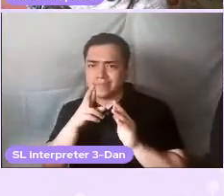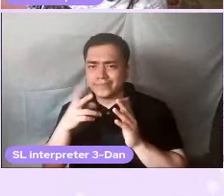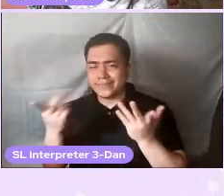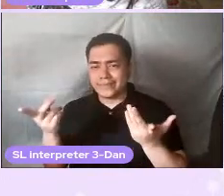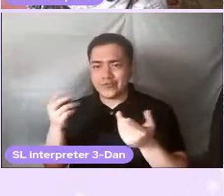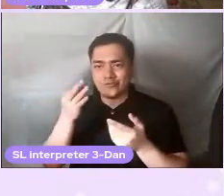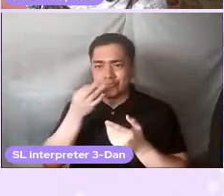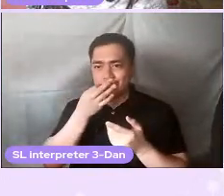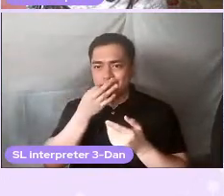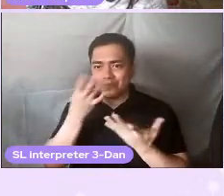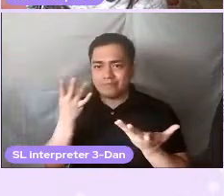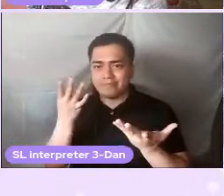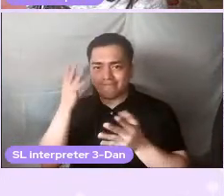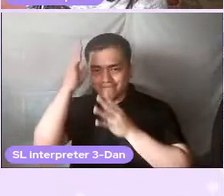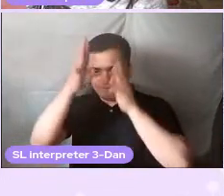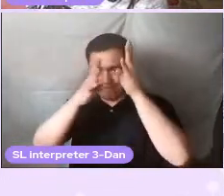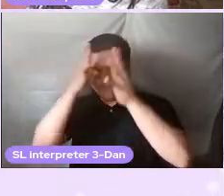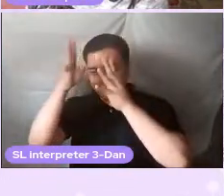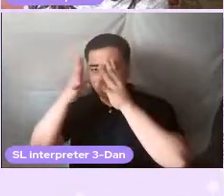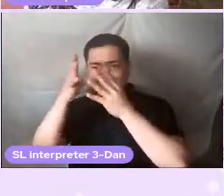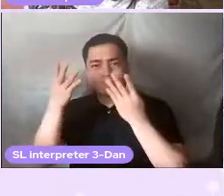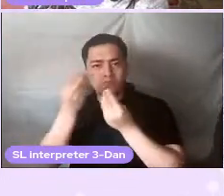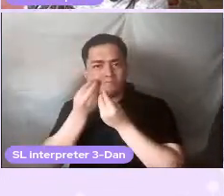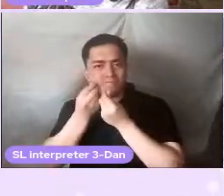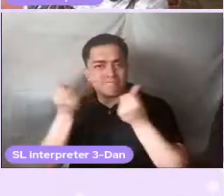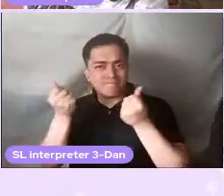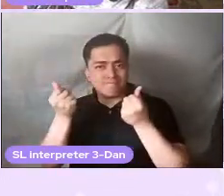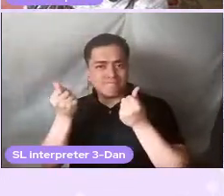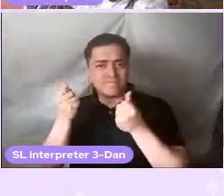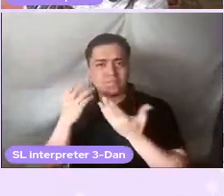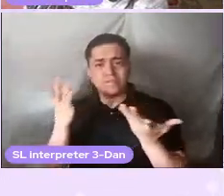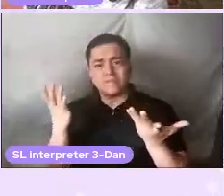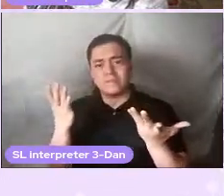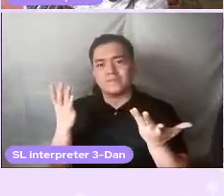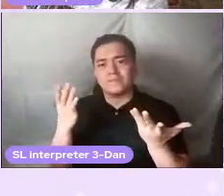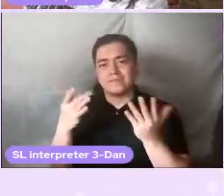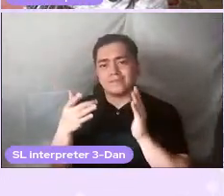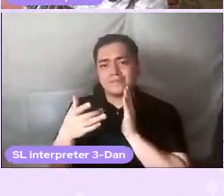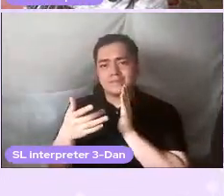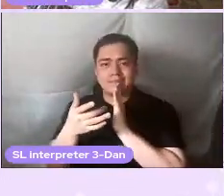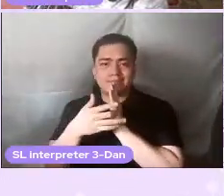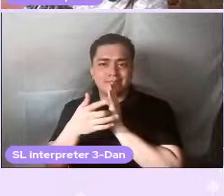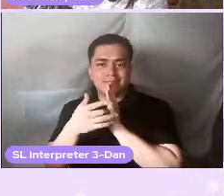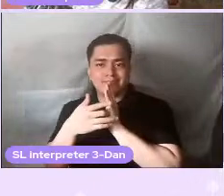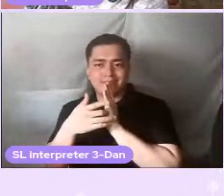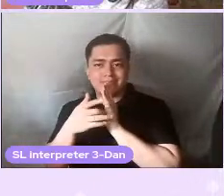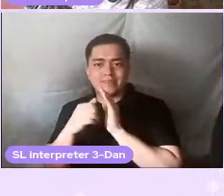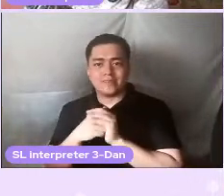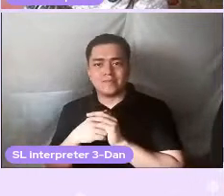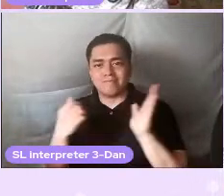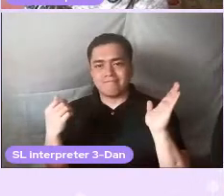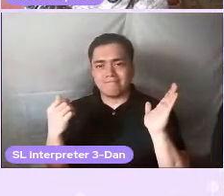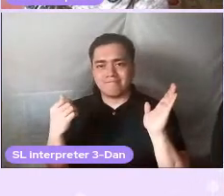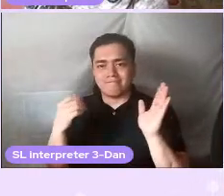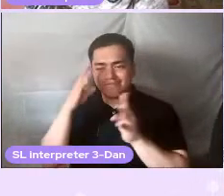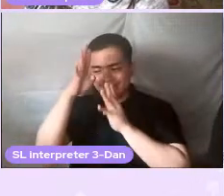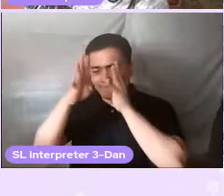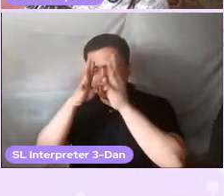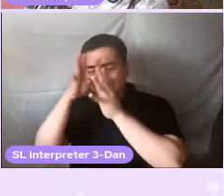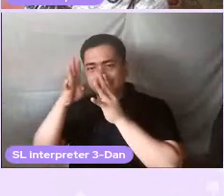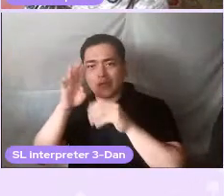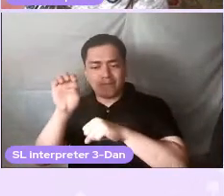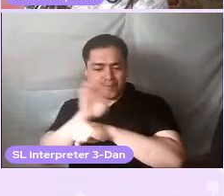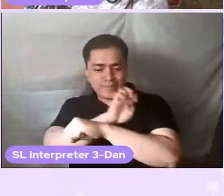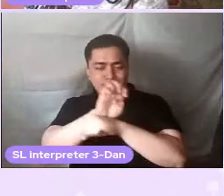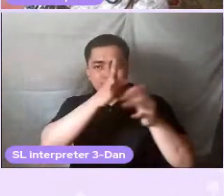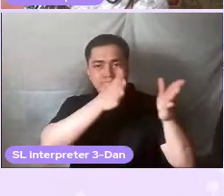An innovative problem solver who cooks up five-star tech solutions. A creative entrepreneur who's ready